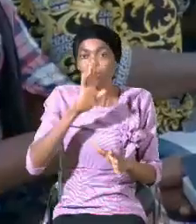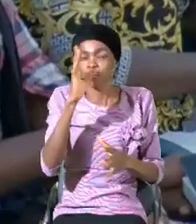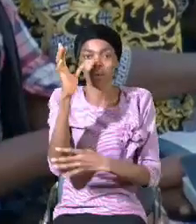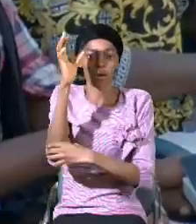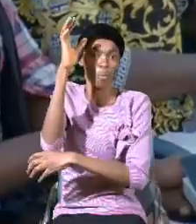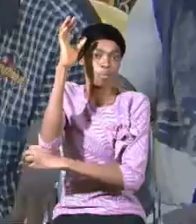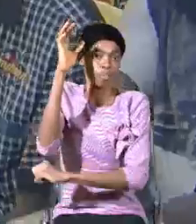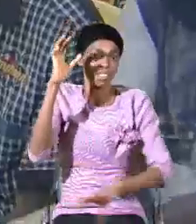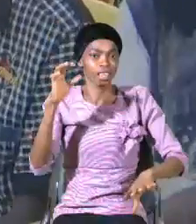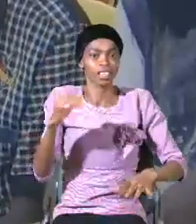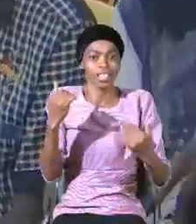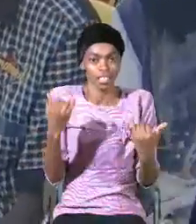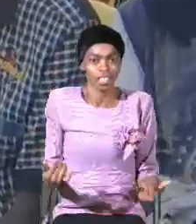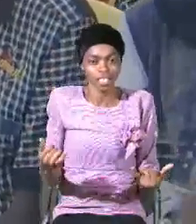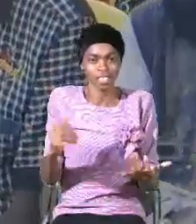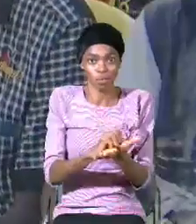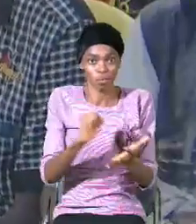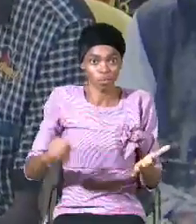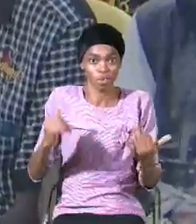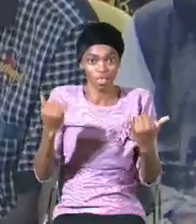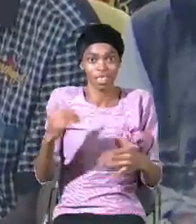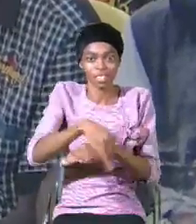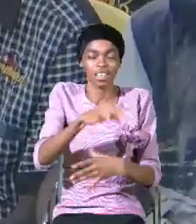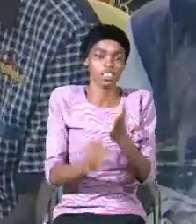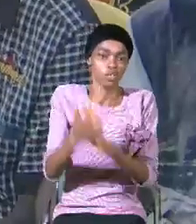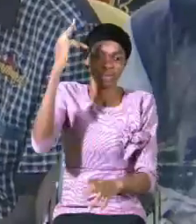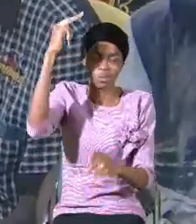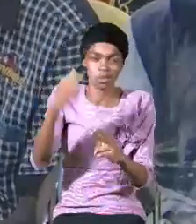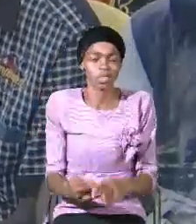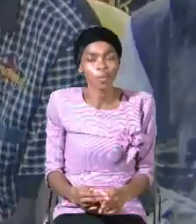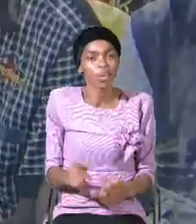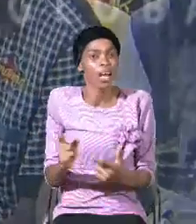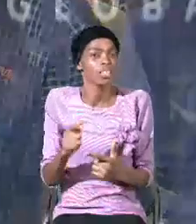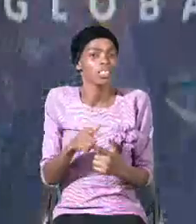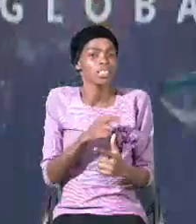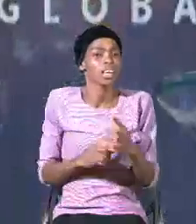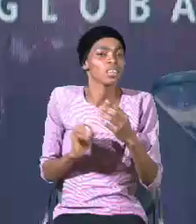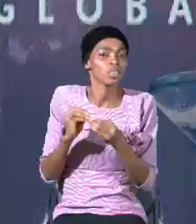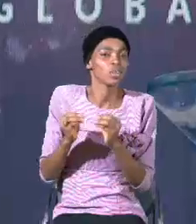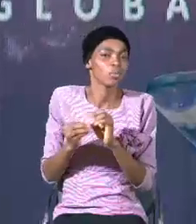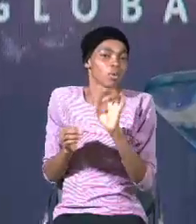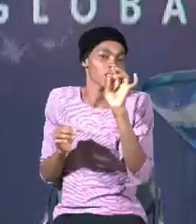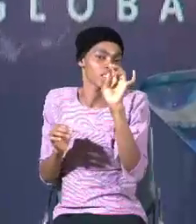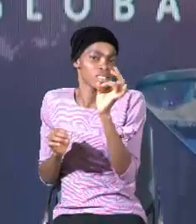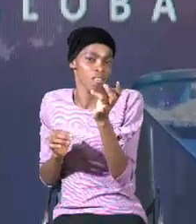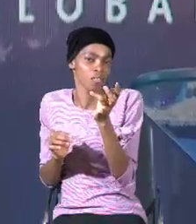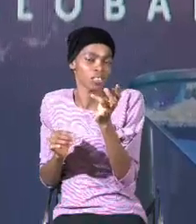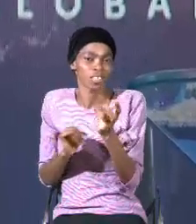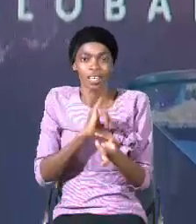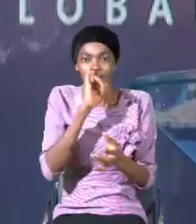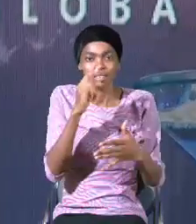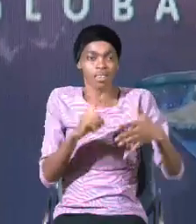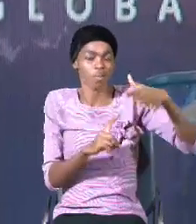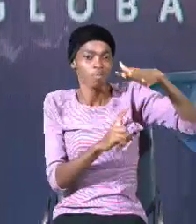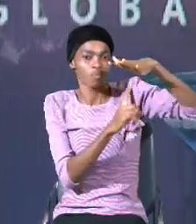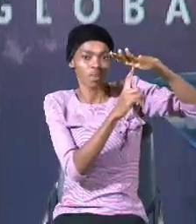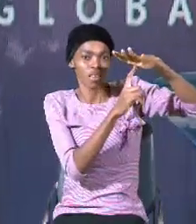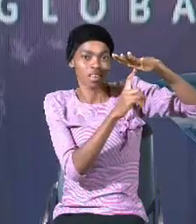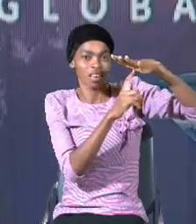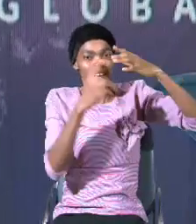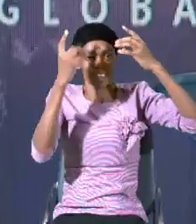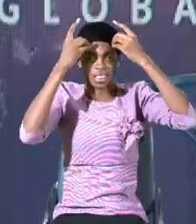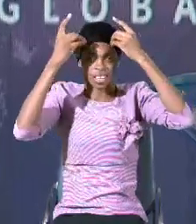in Jesus' name. And then number seven, in the peak destined